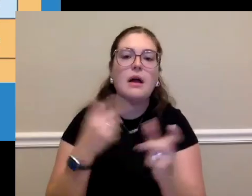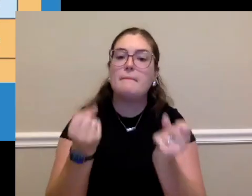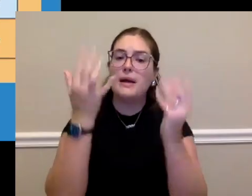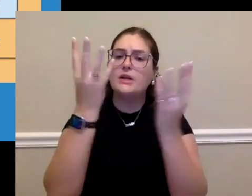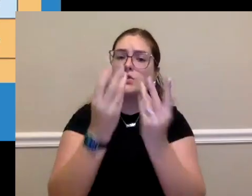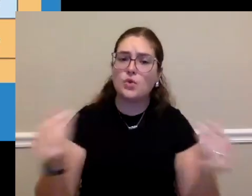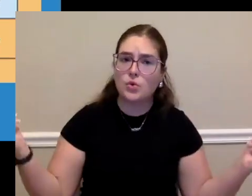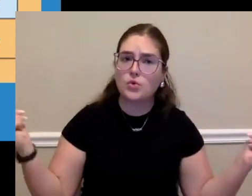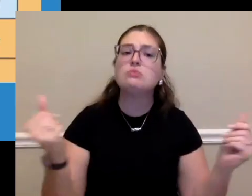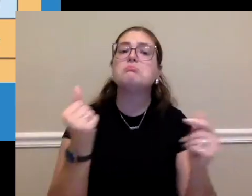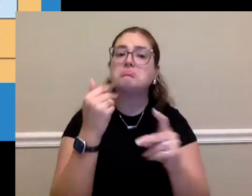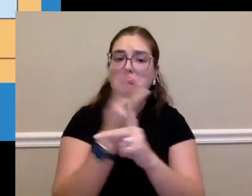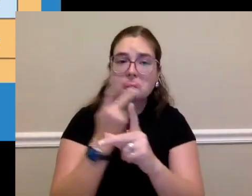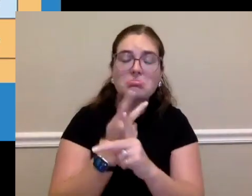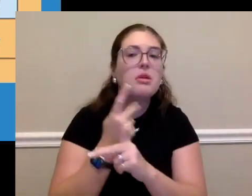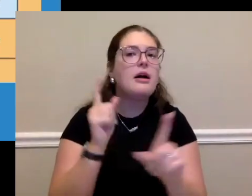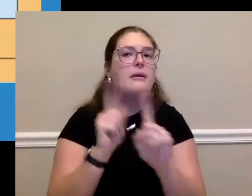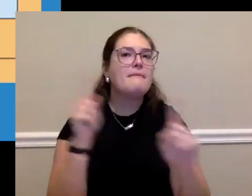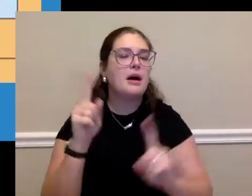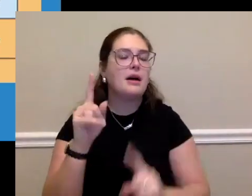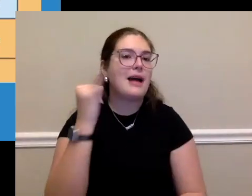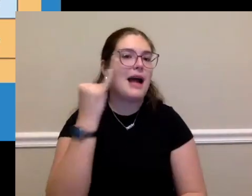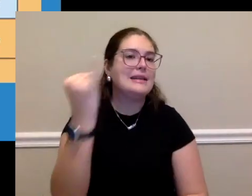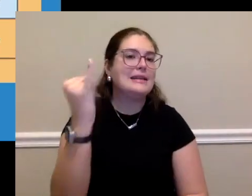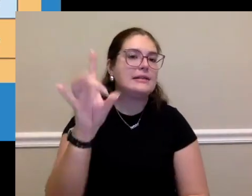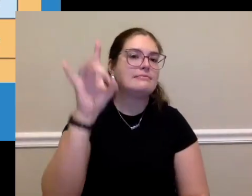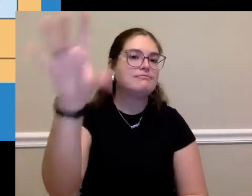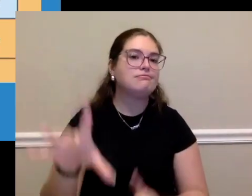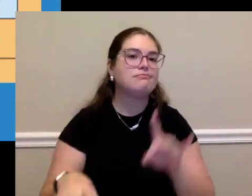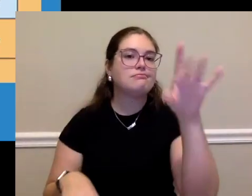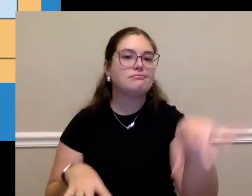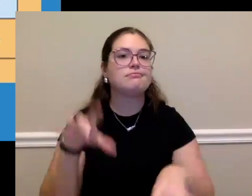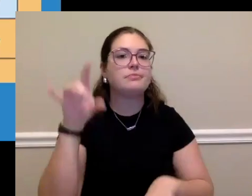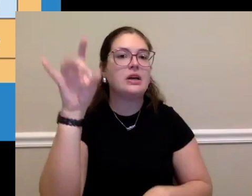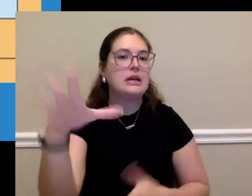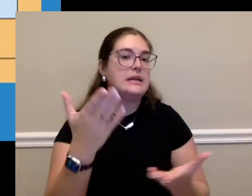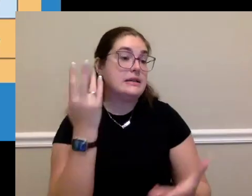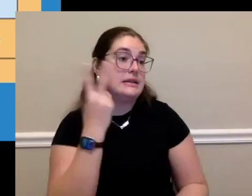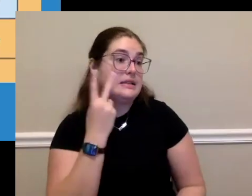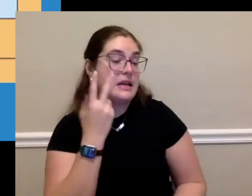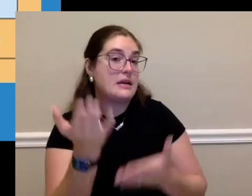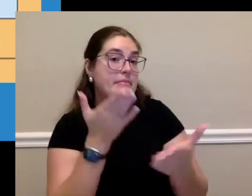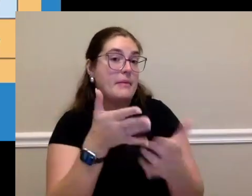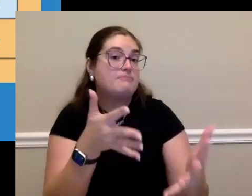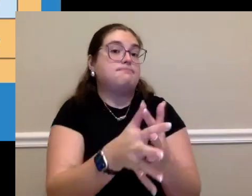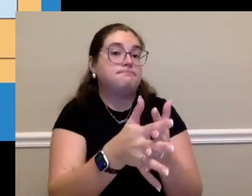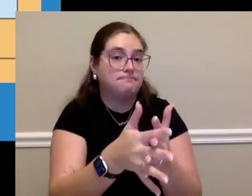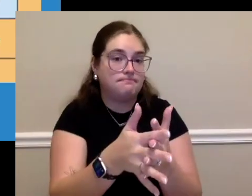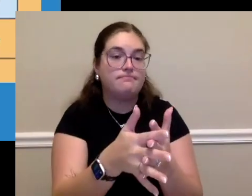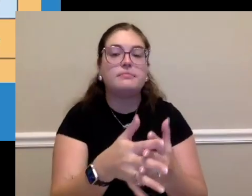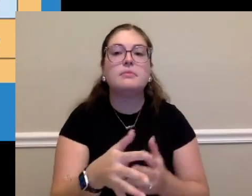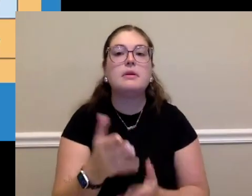but we're just kind of throwing ideas out there right now to Hmm. see if something sticks. And